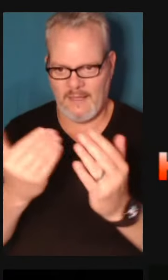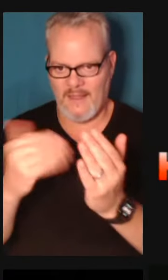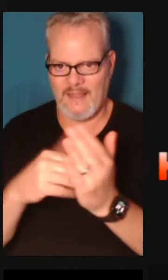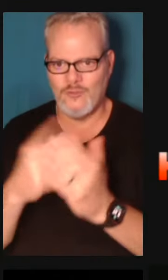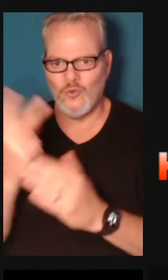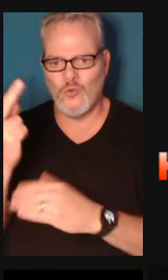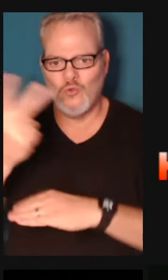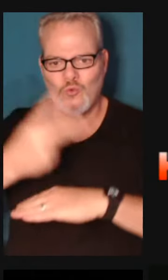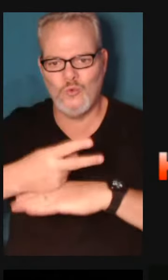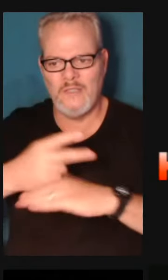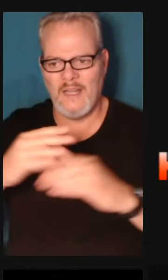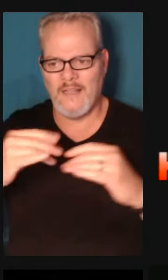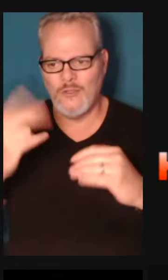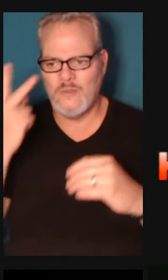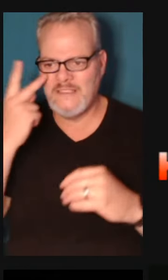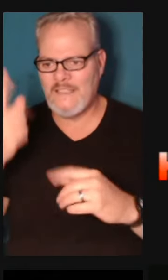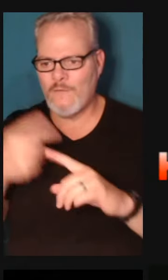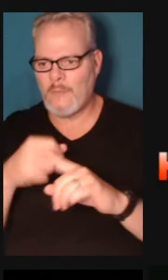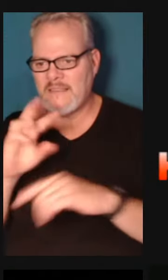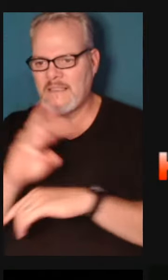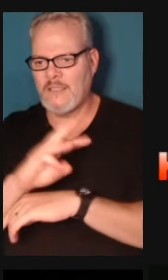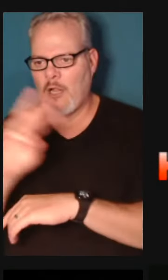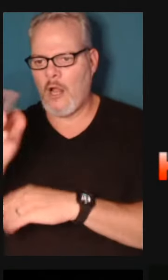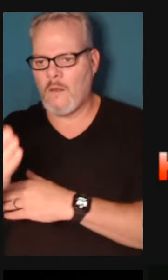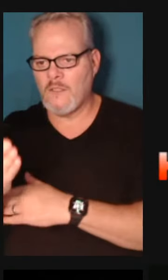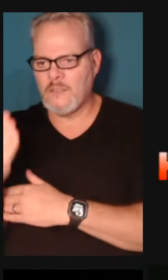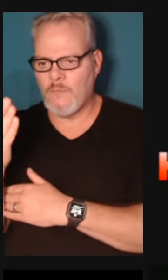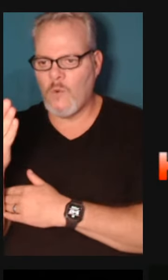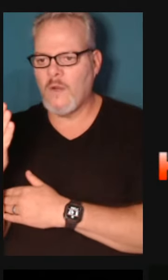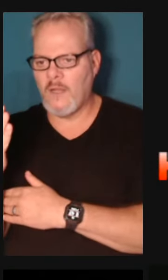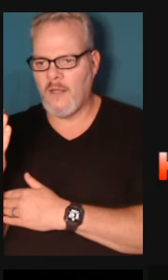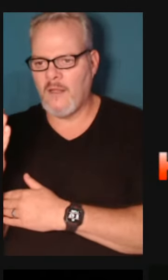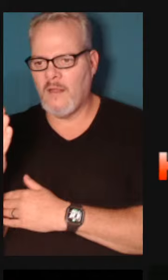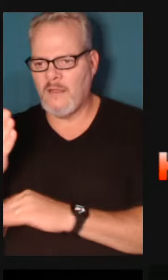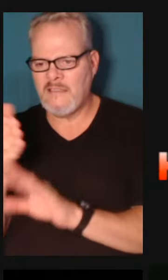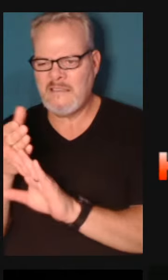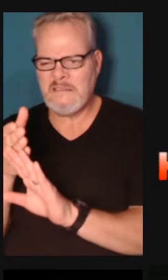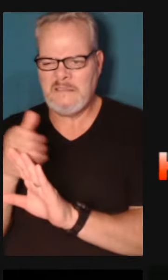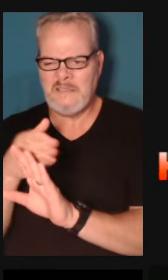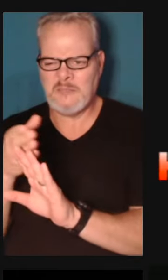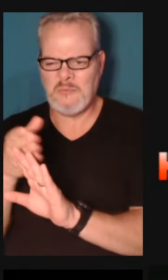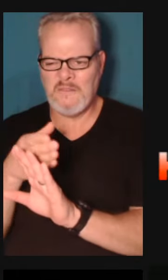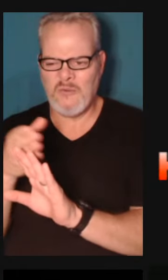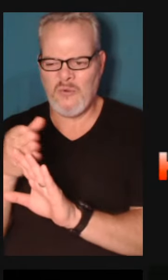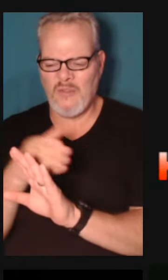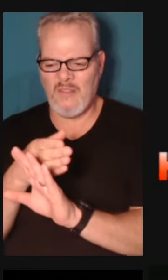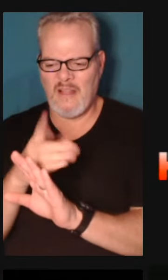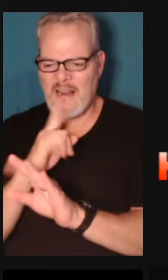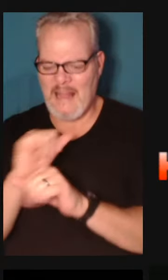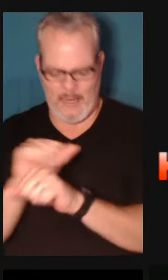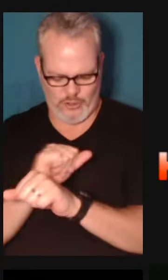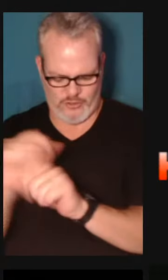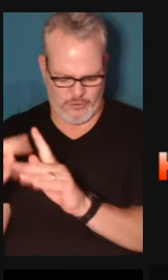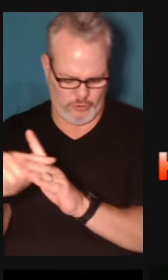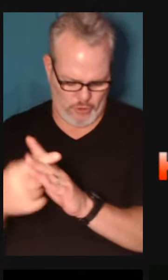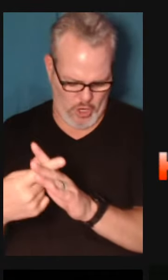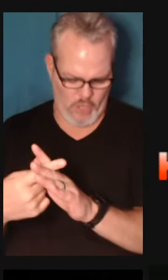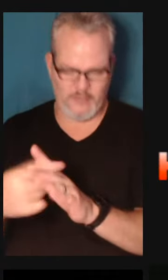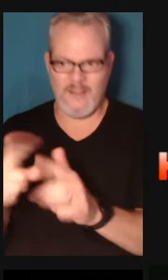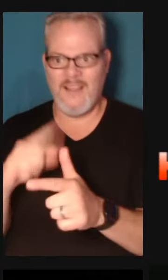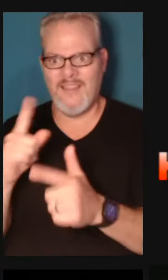see from like 6 o'clock this morning, maybe a little bit before that is when this actually going to actually start. So it only lasts a few hours, and then it turns right